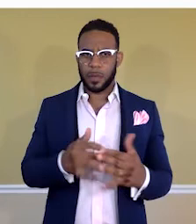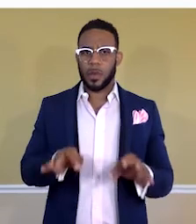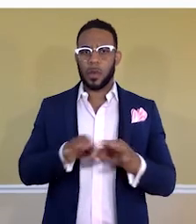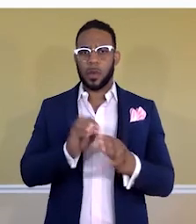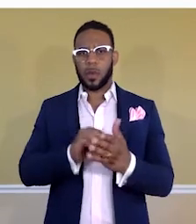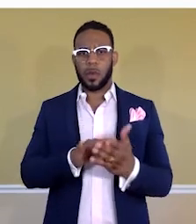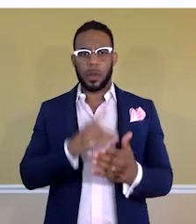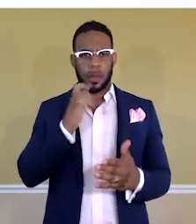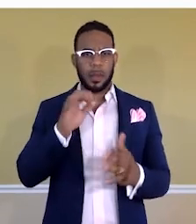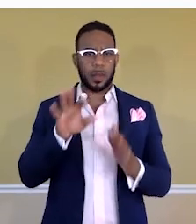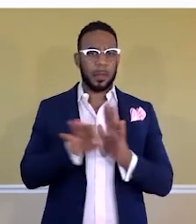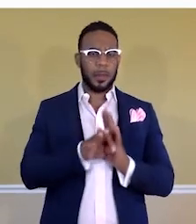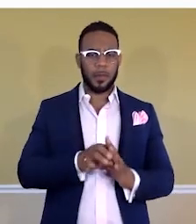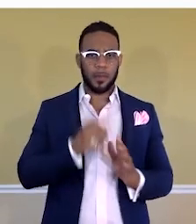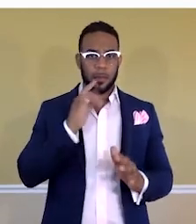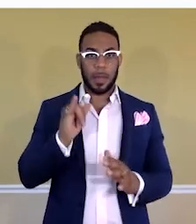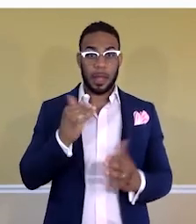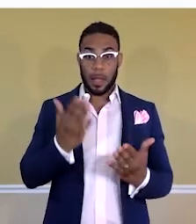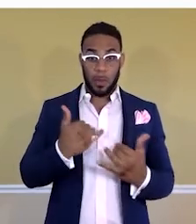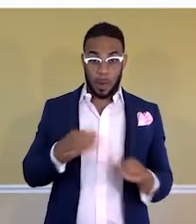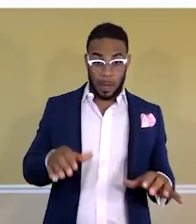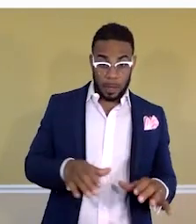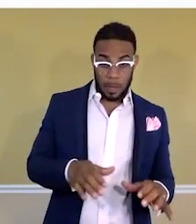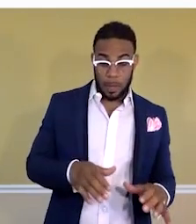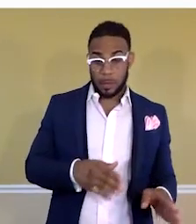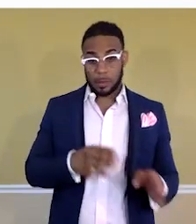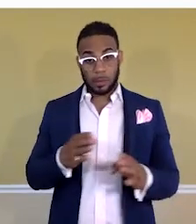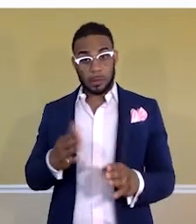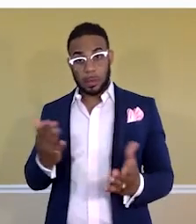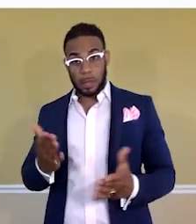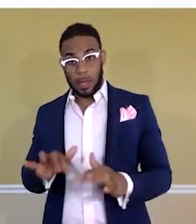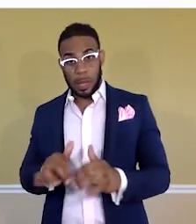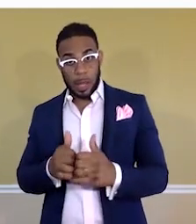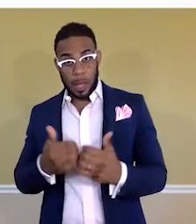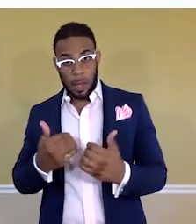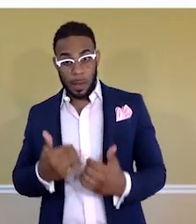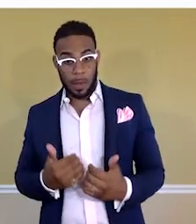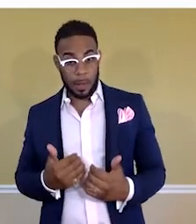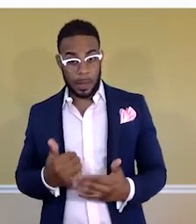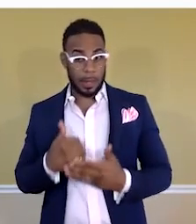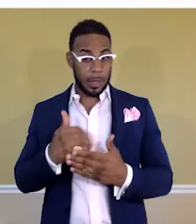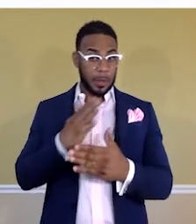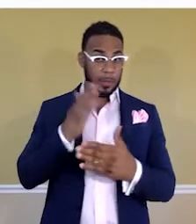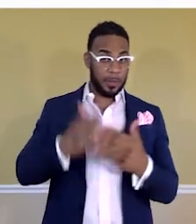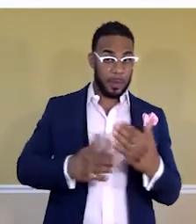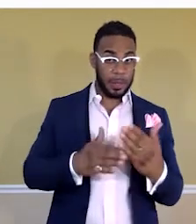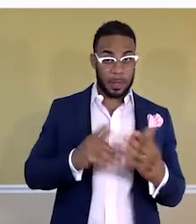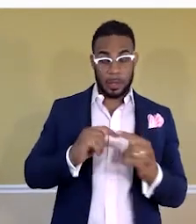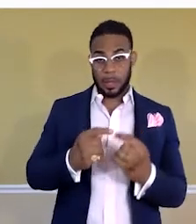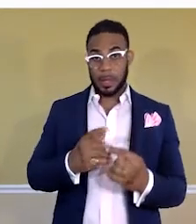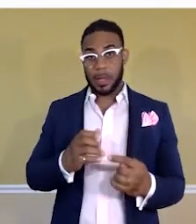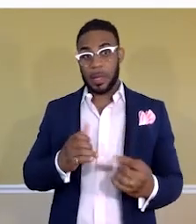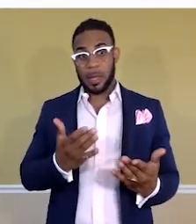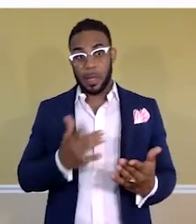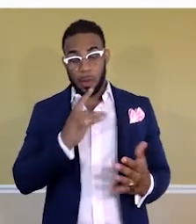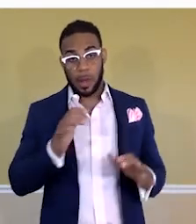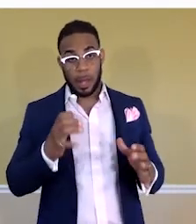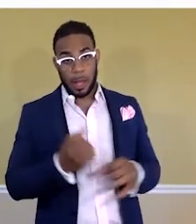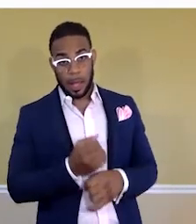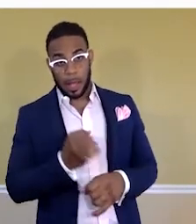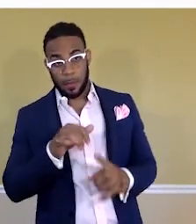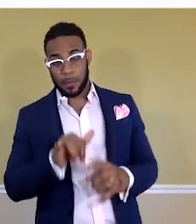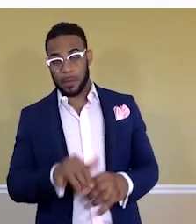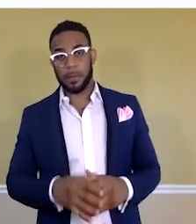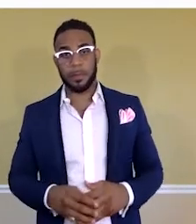notes to just pick from, of like, here's what I did, here's how I helped benefit the team, and here's what I got out of